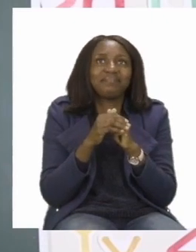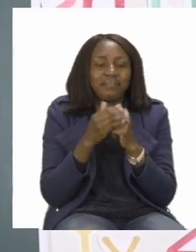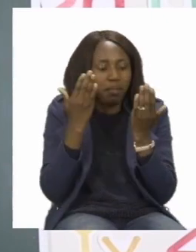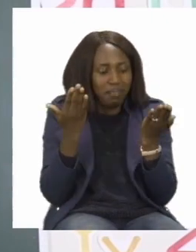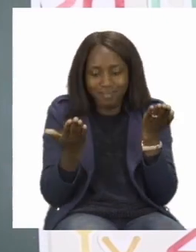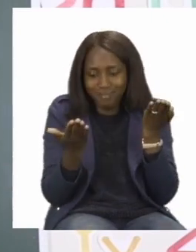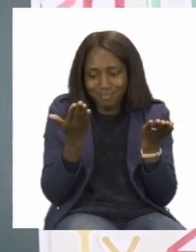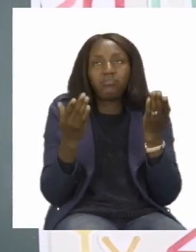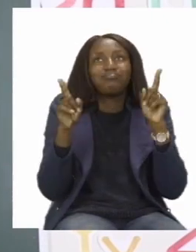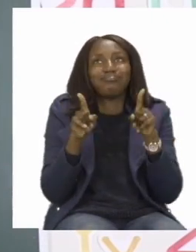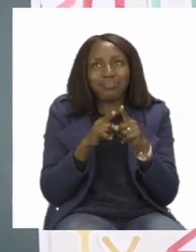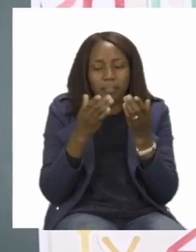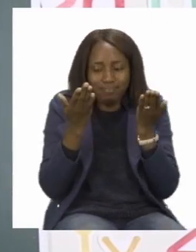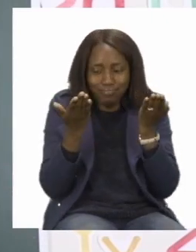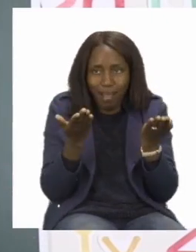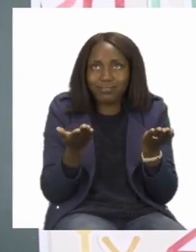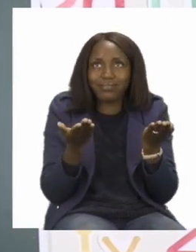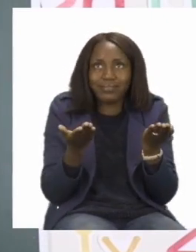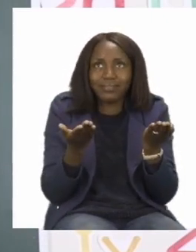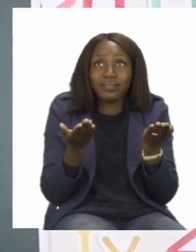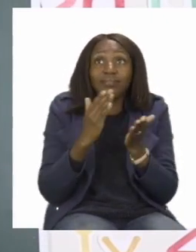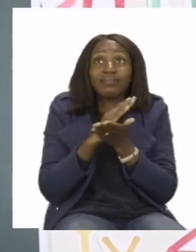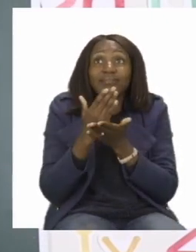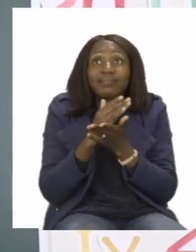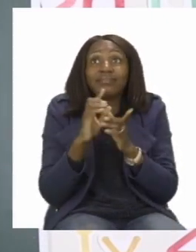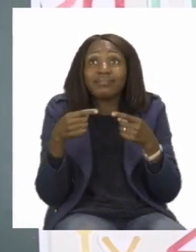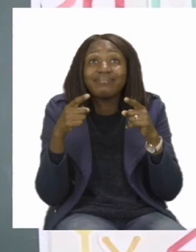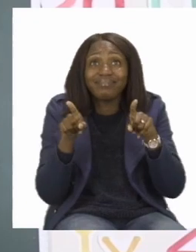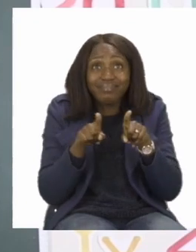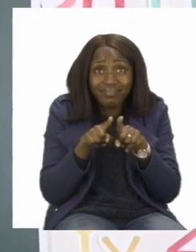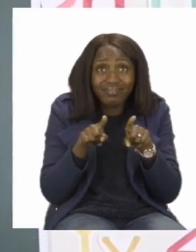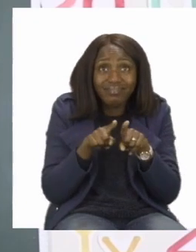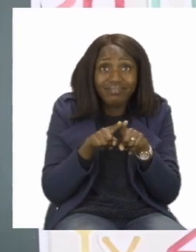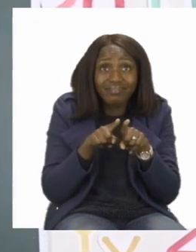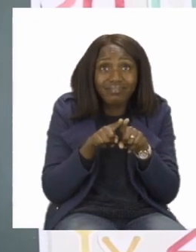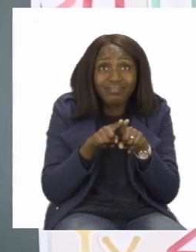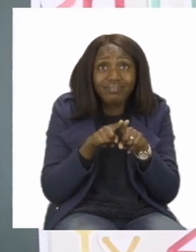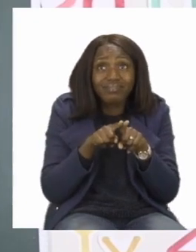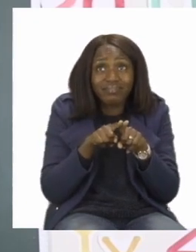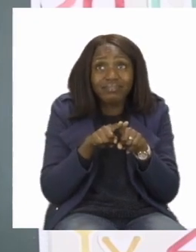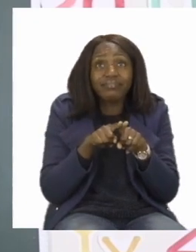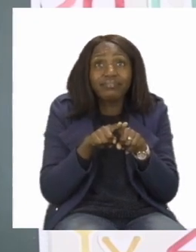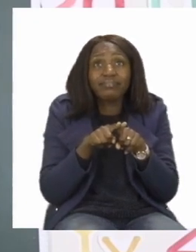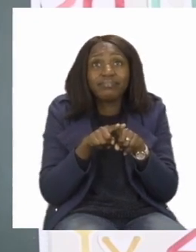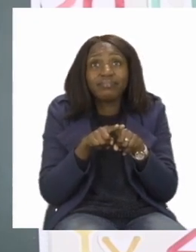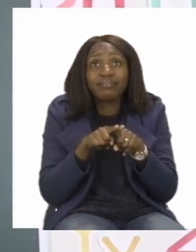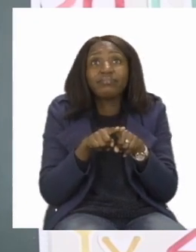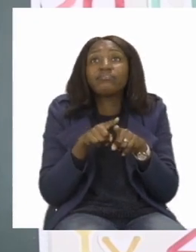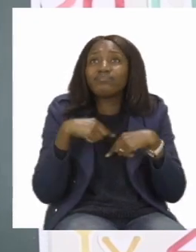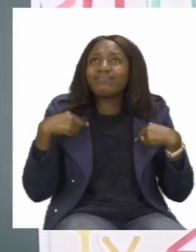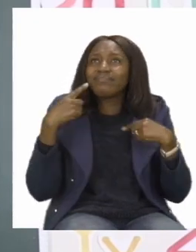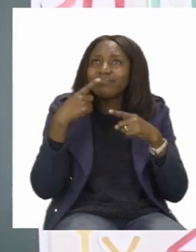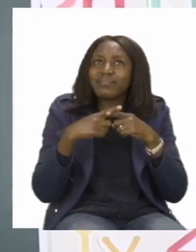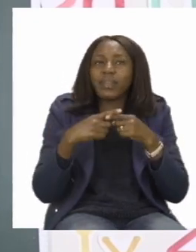same. So sometimes something that is the same in terms of how heavy it is, we say